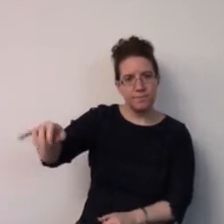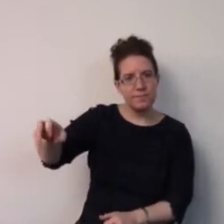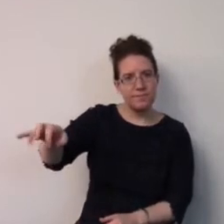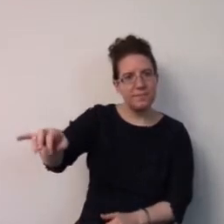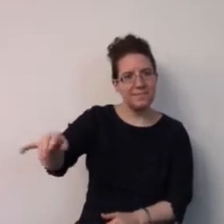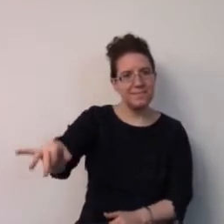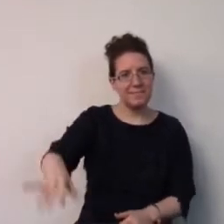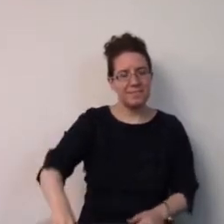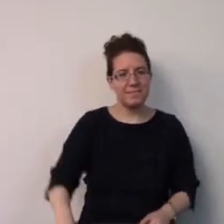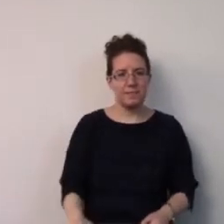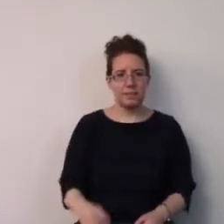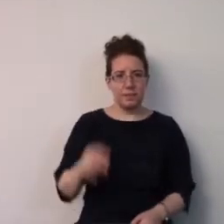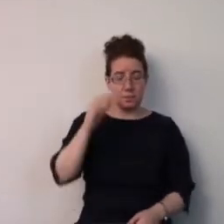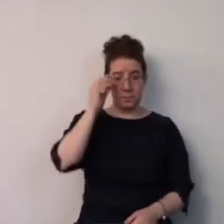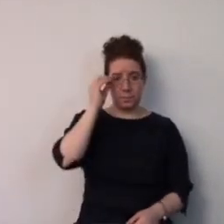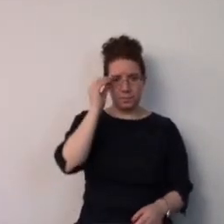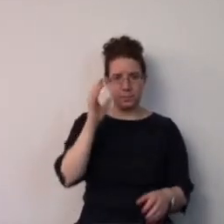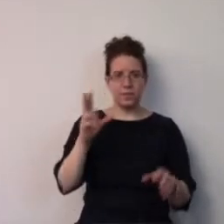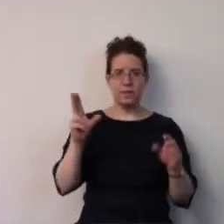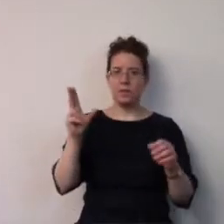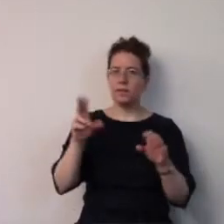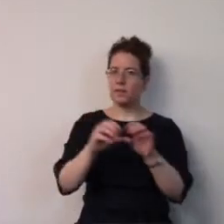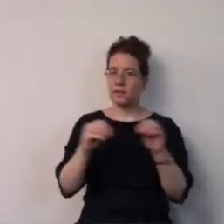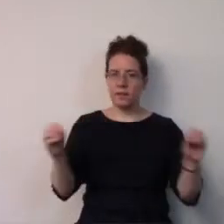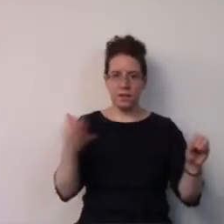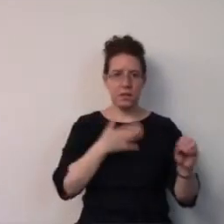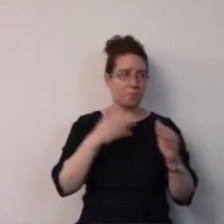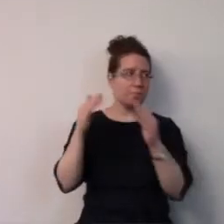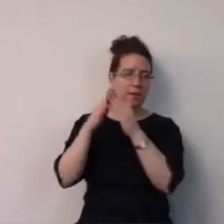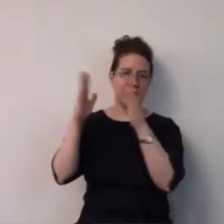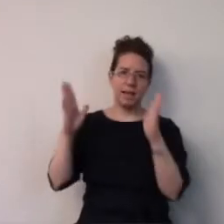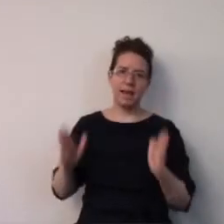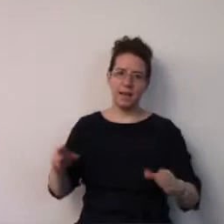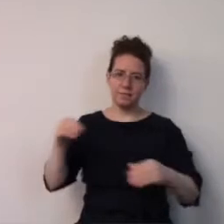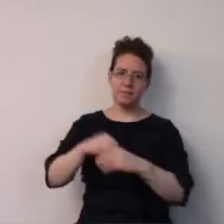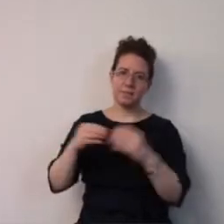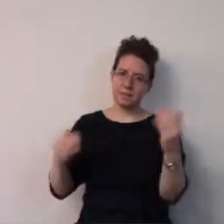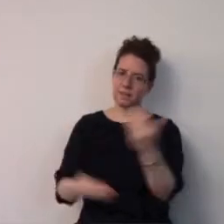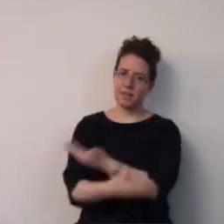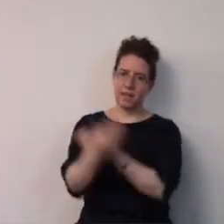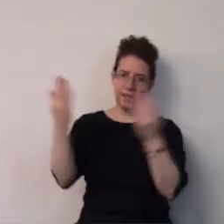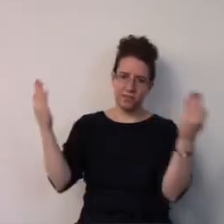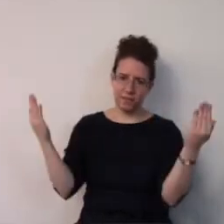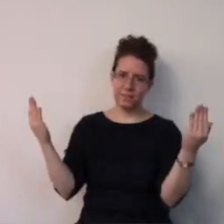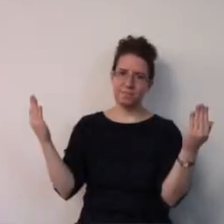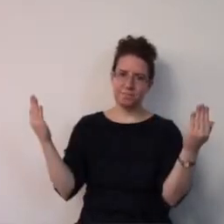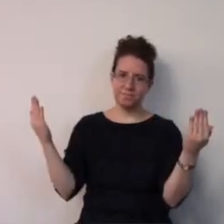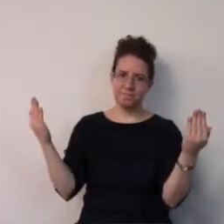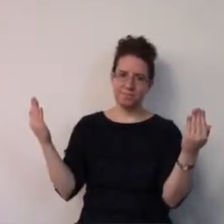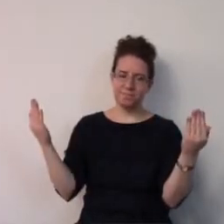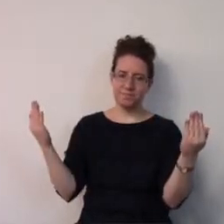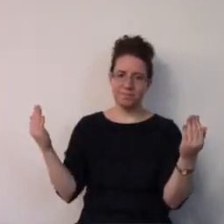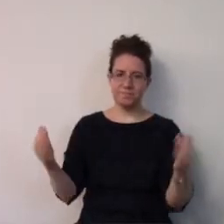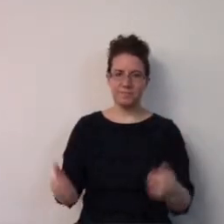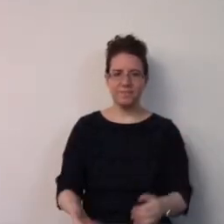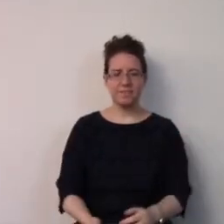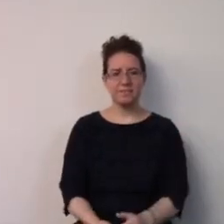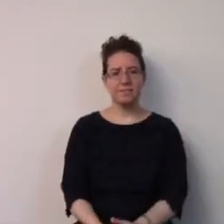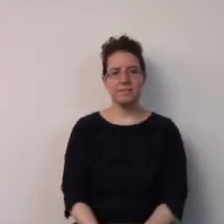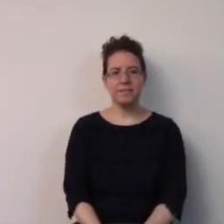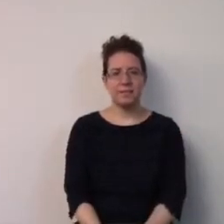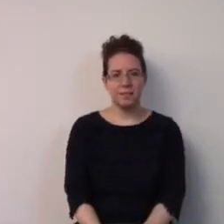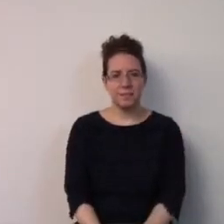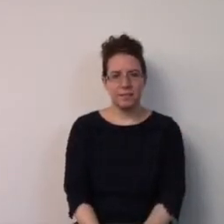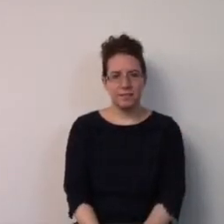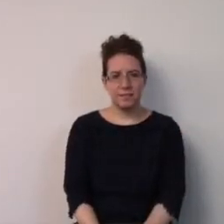there somewhere, but not my mansion. All right. Oh, hallelujah. Somebody needs to laugh. Yeah.